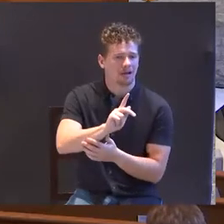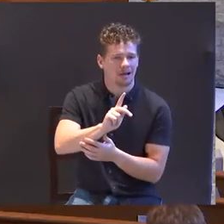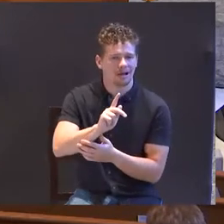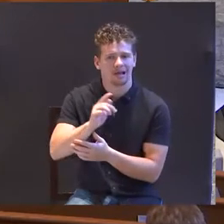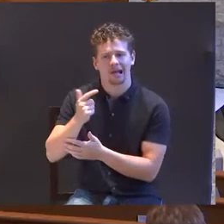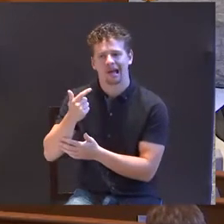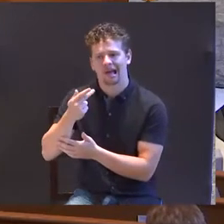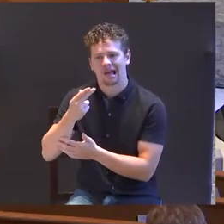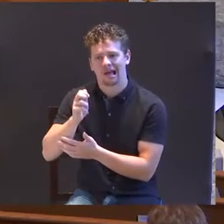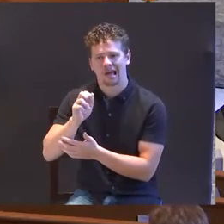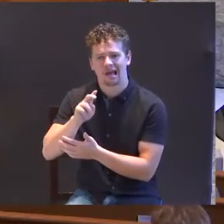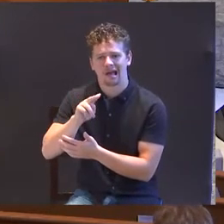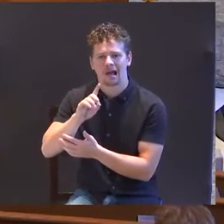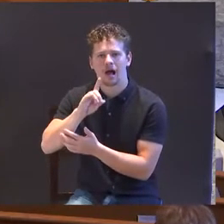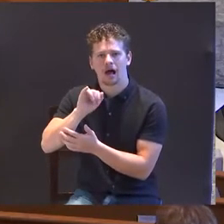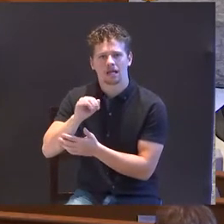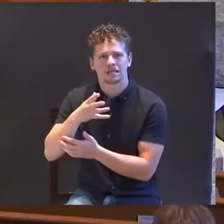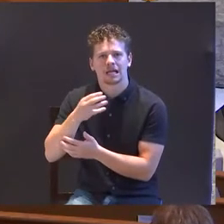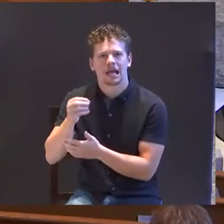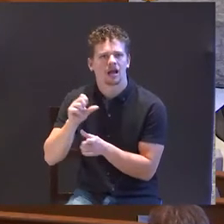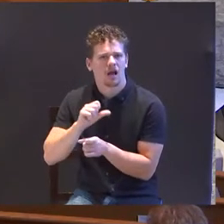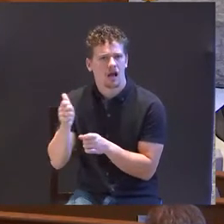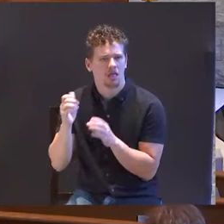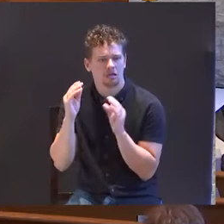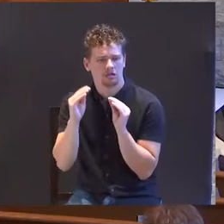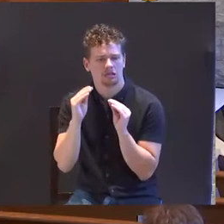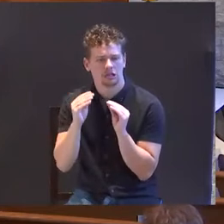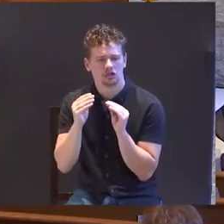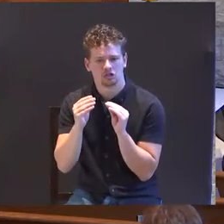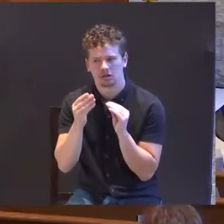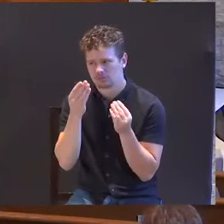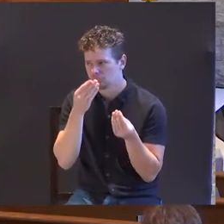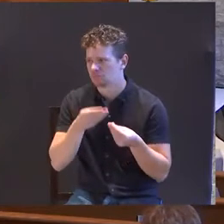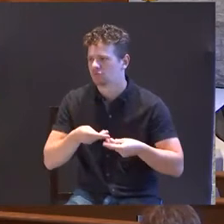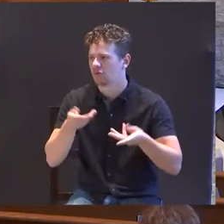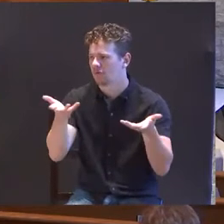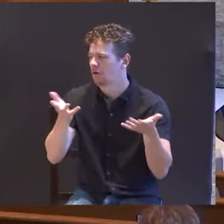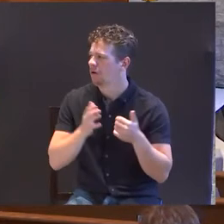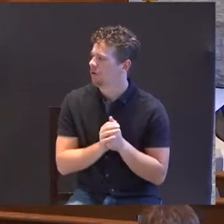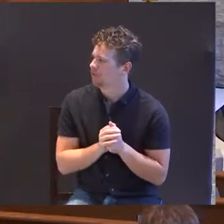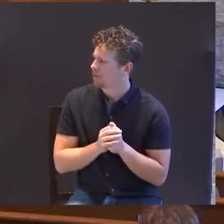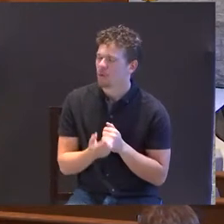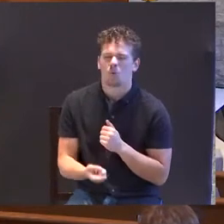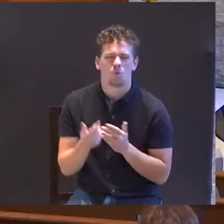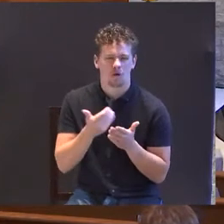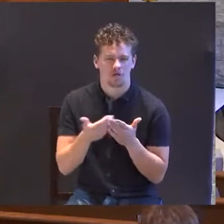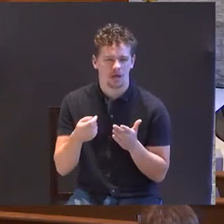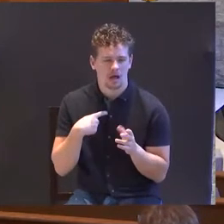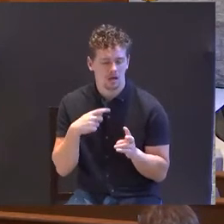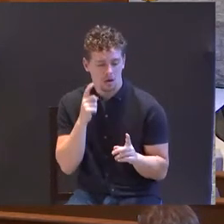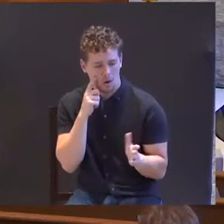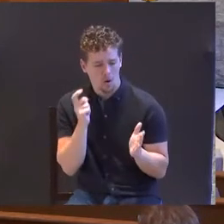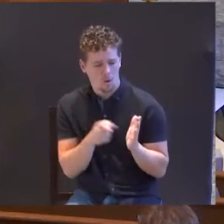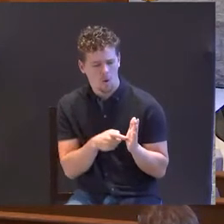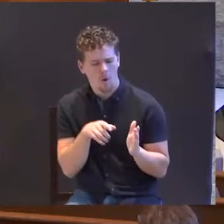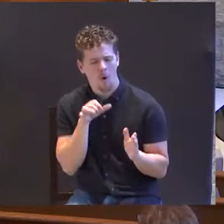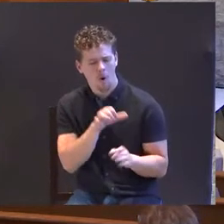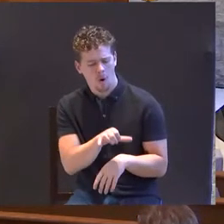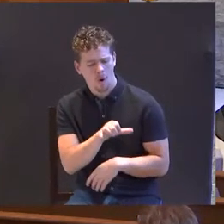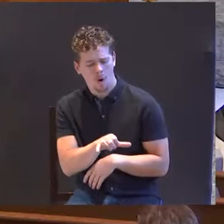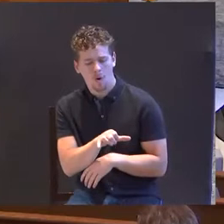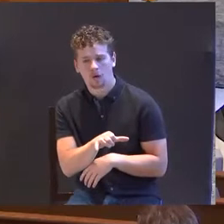well. But what got my attention last week was this. One of the things that got my attention was that